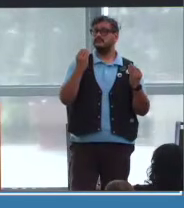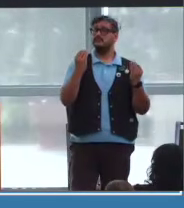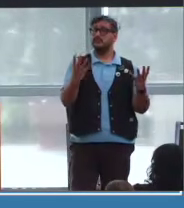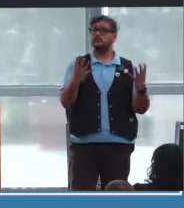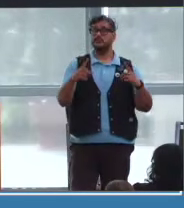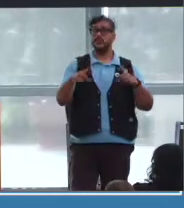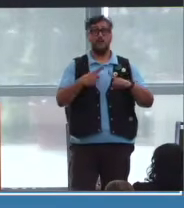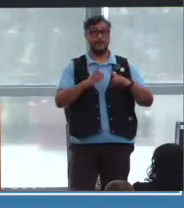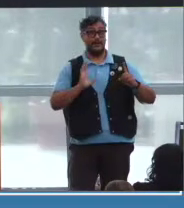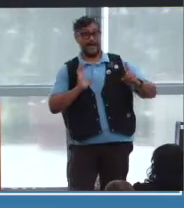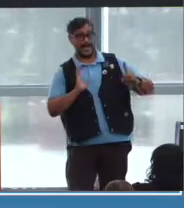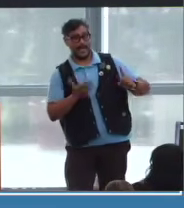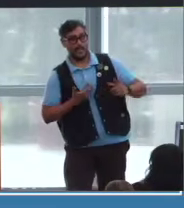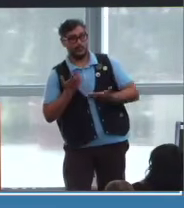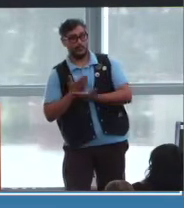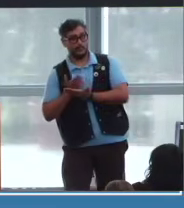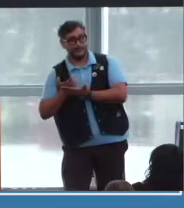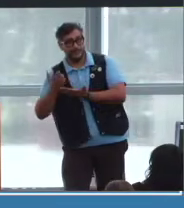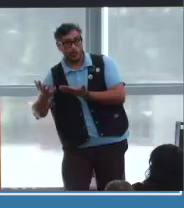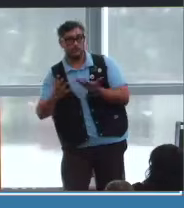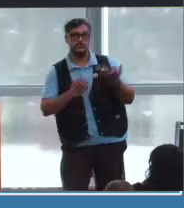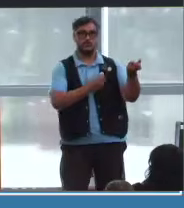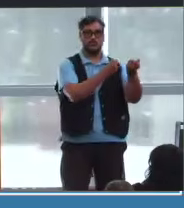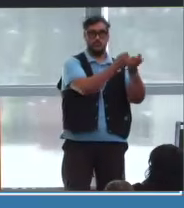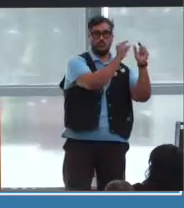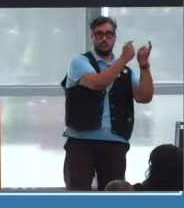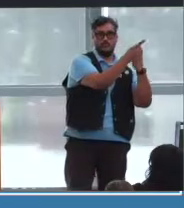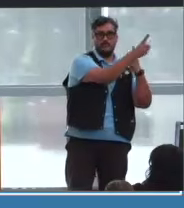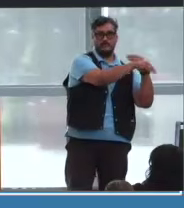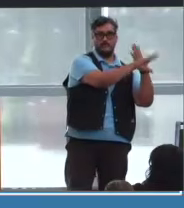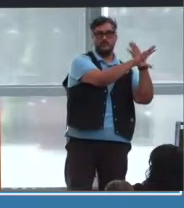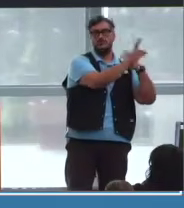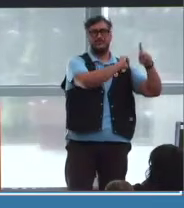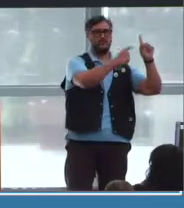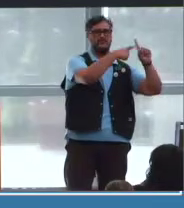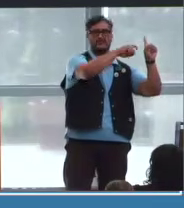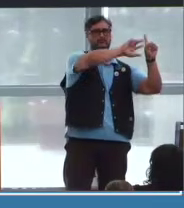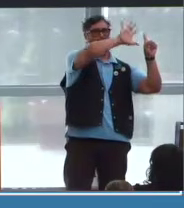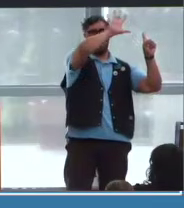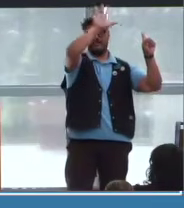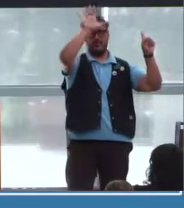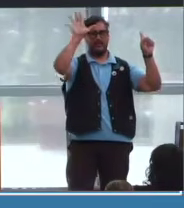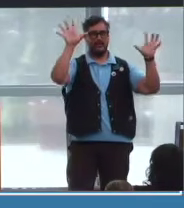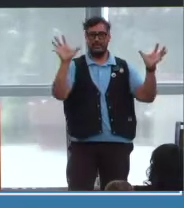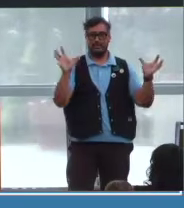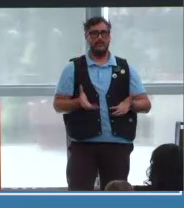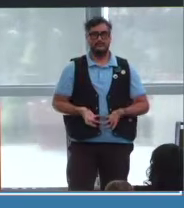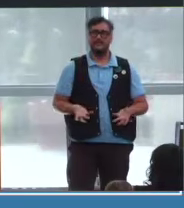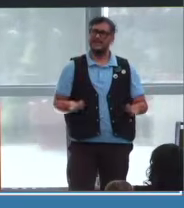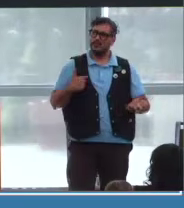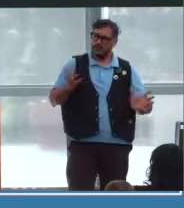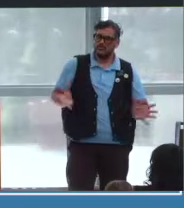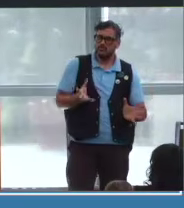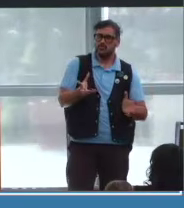there about our resources, our support groups, which are virtual. People come in from all over the world. We encourage